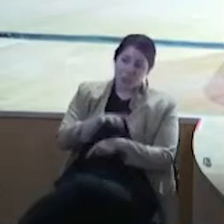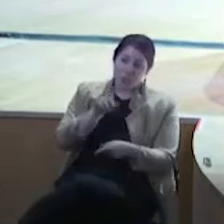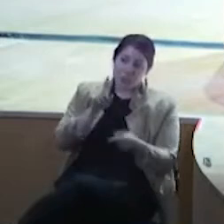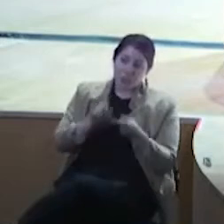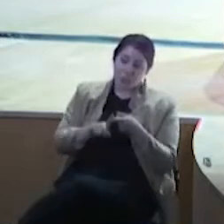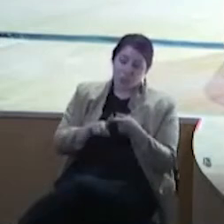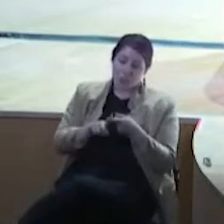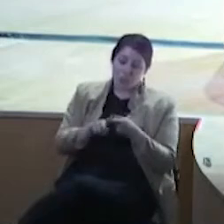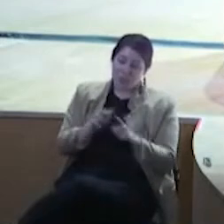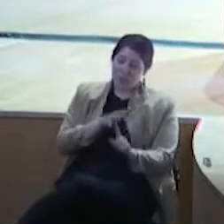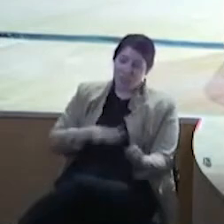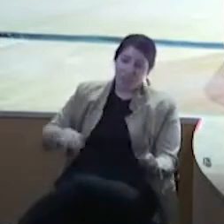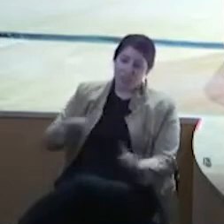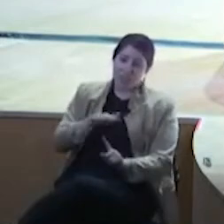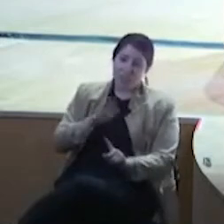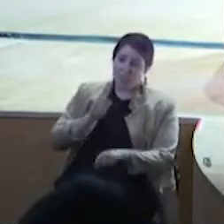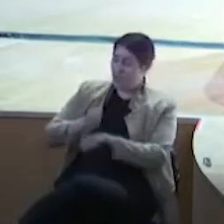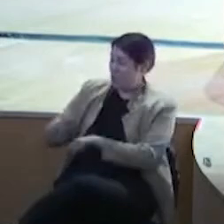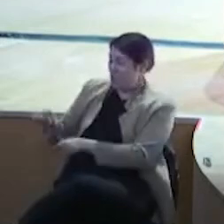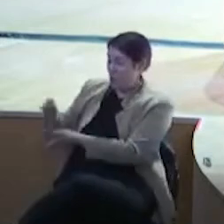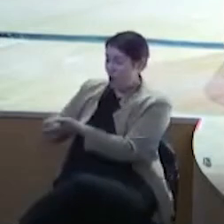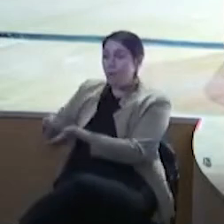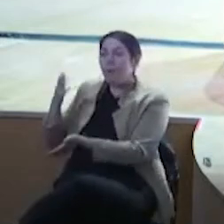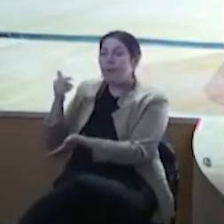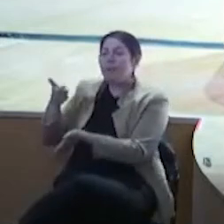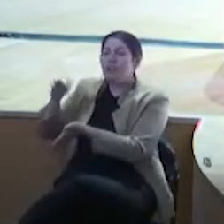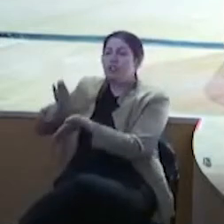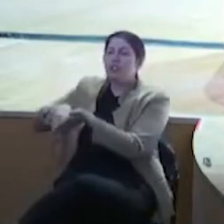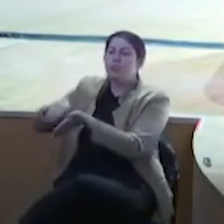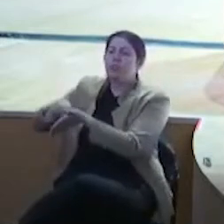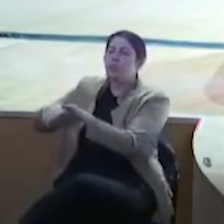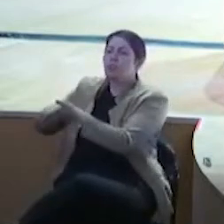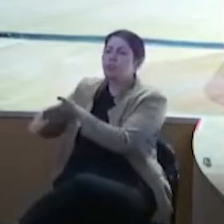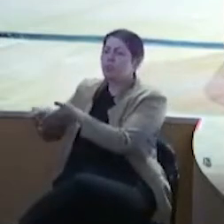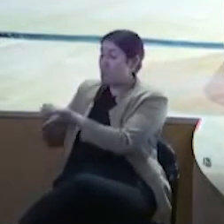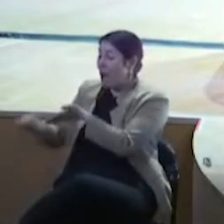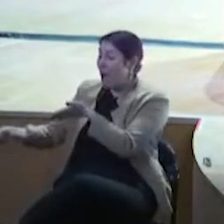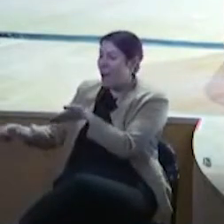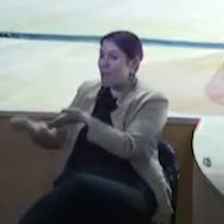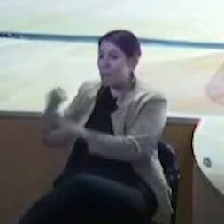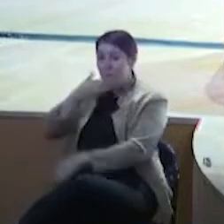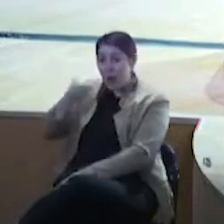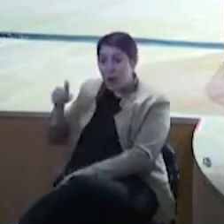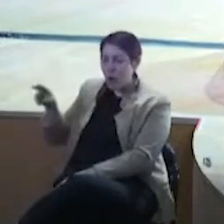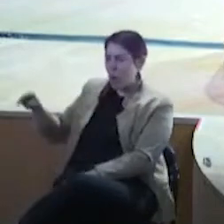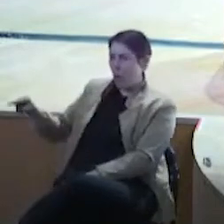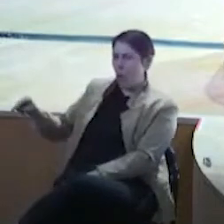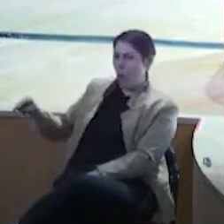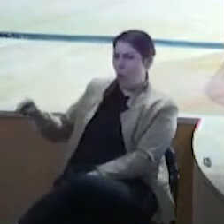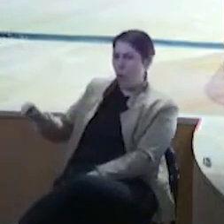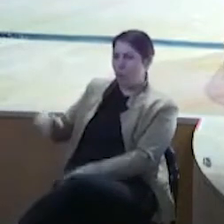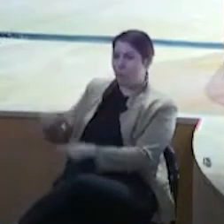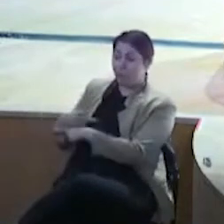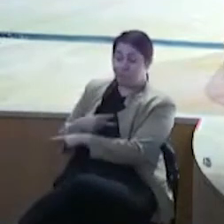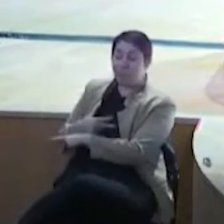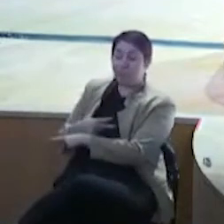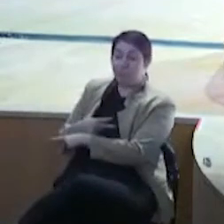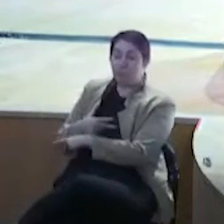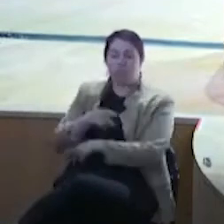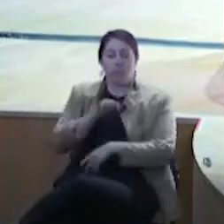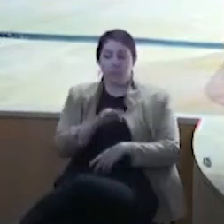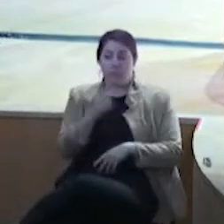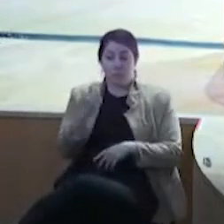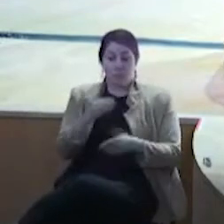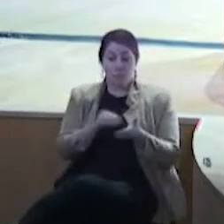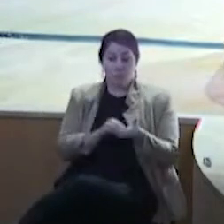savings. So just because something is cheaper doesn't make it better. And just because something is